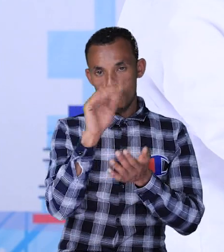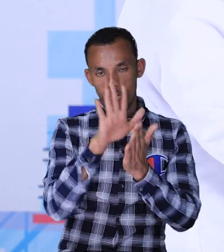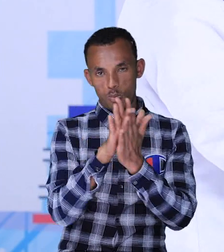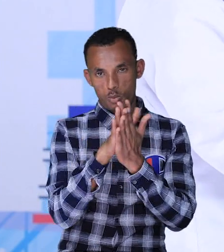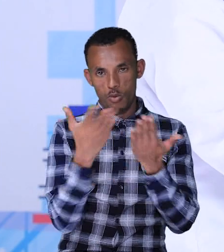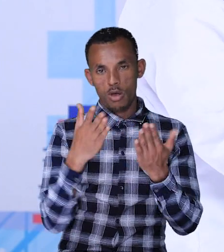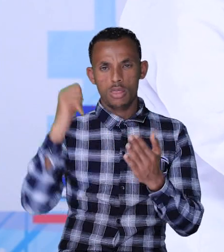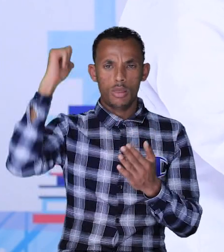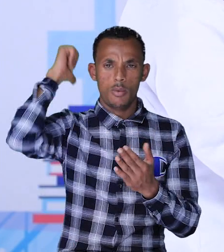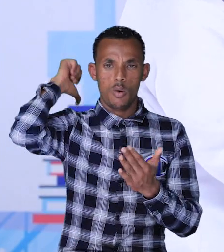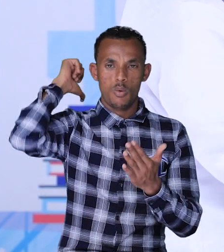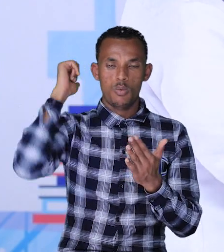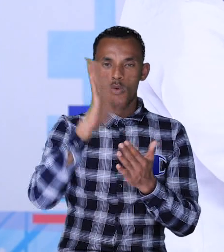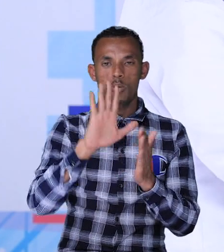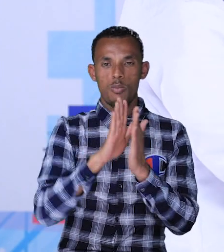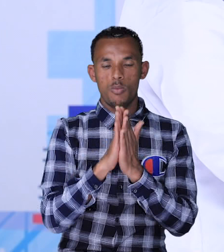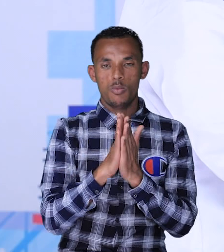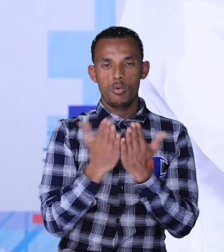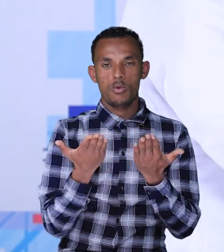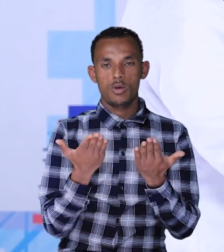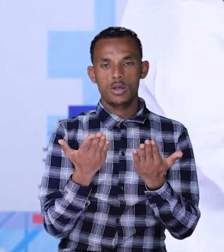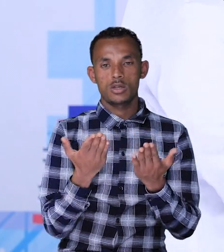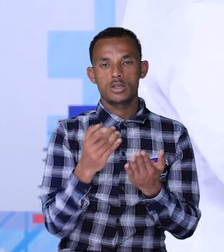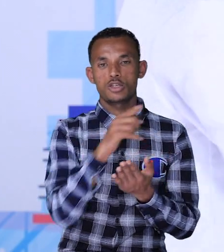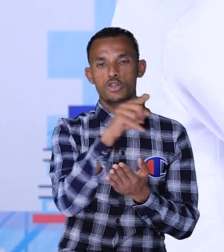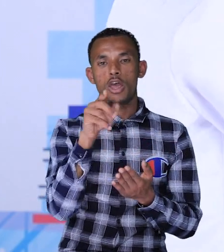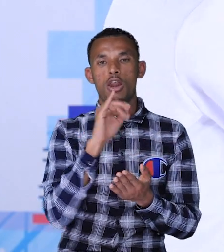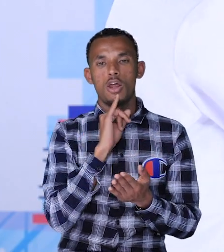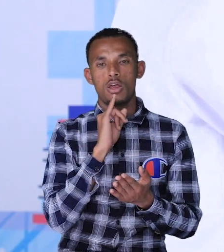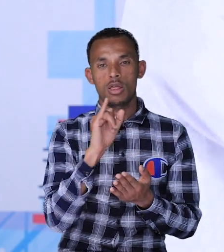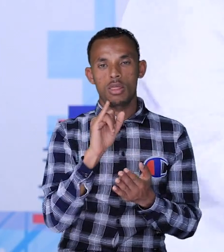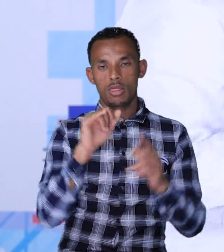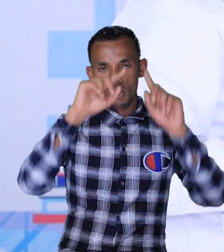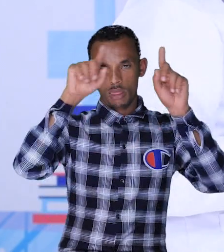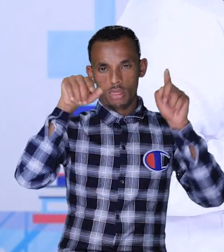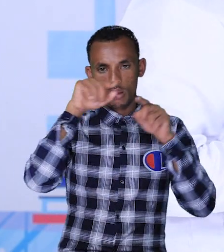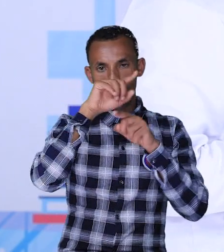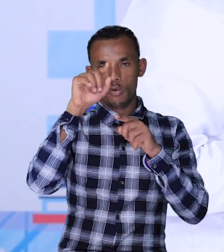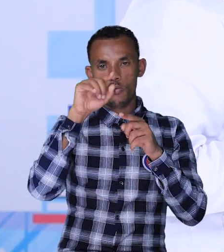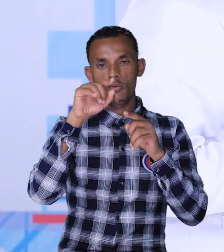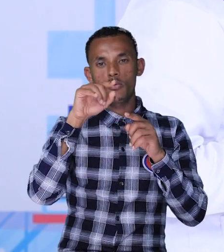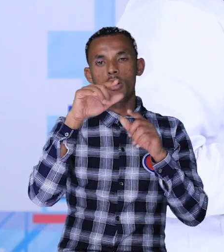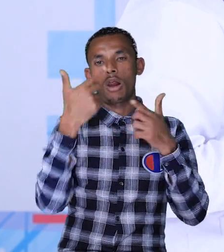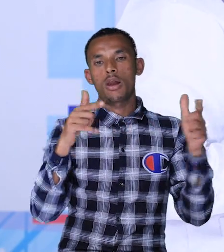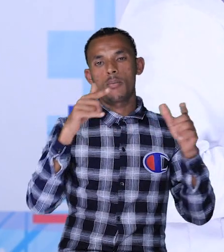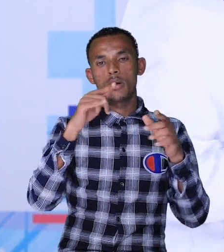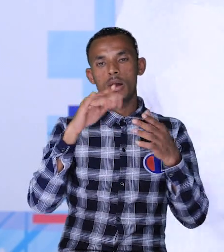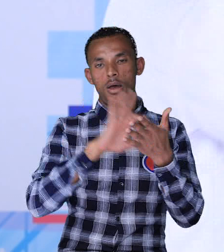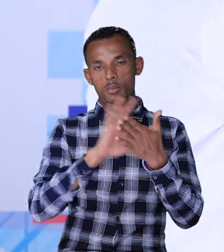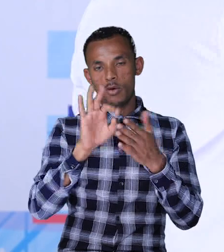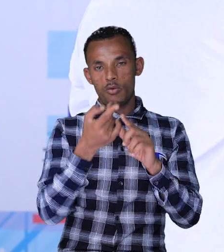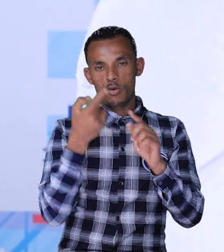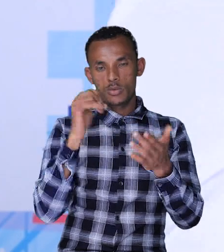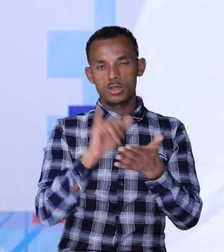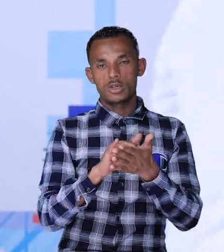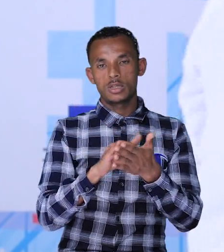at the back of your textbook, there is a table of random number. So from that, I